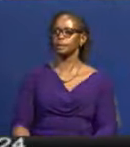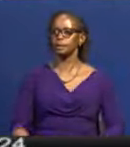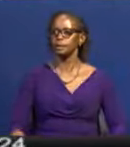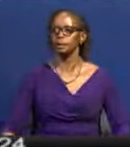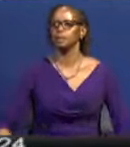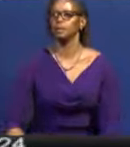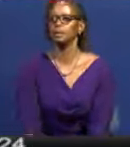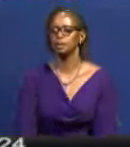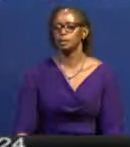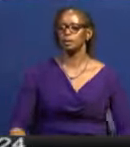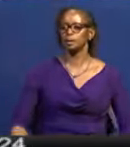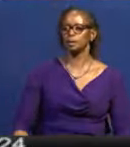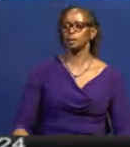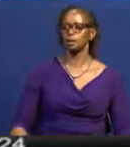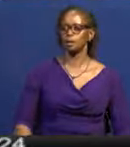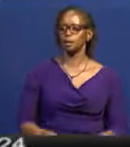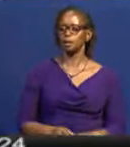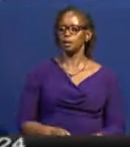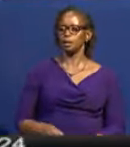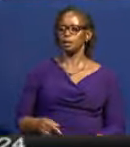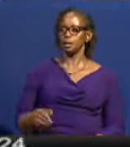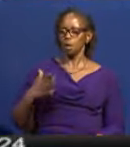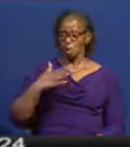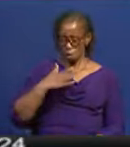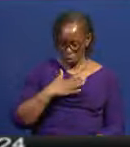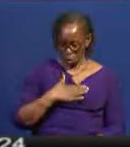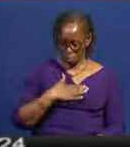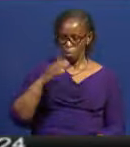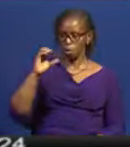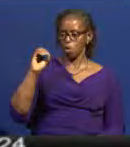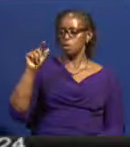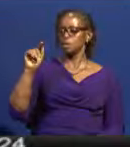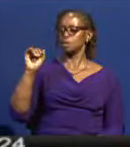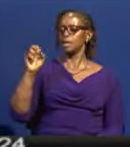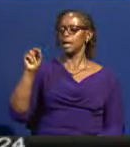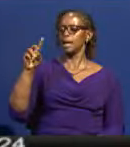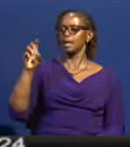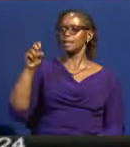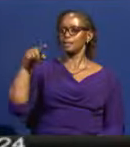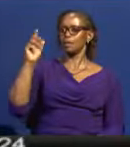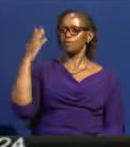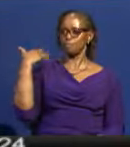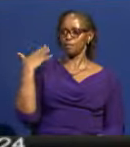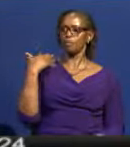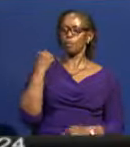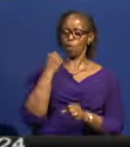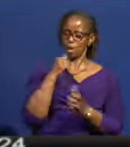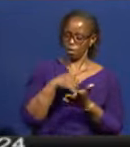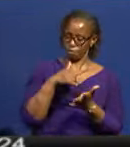Mr. Speaker, the House takes notice that Honorable Otiende Amolo is one of the makers of the constitution that we are implementing.